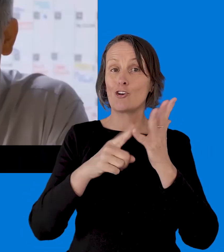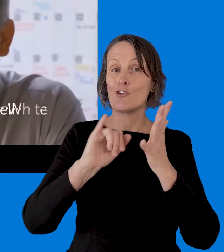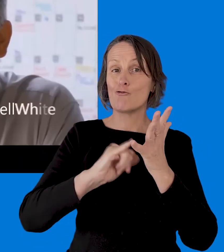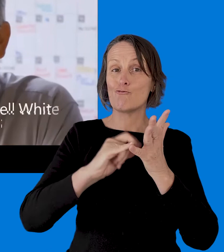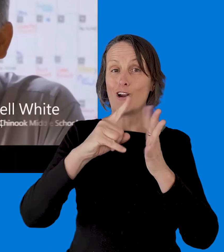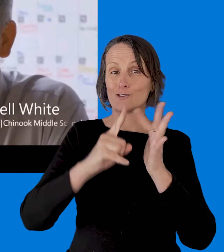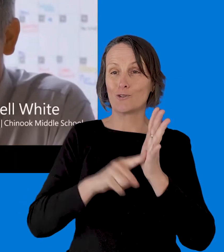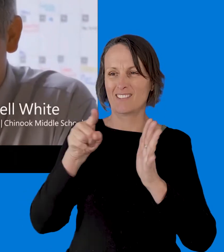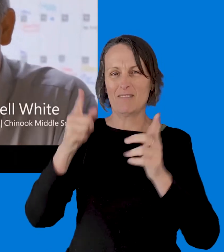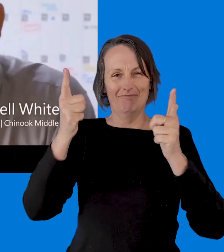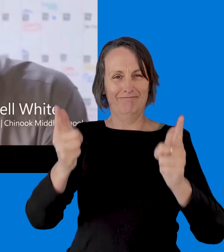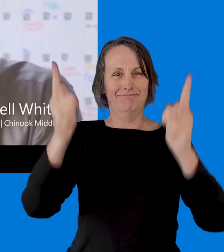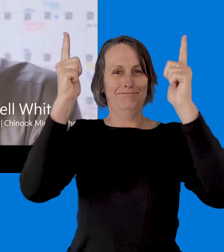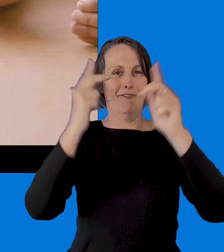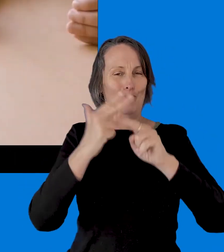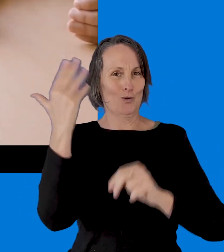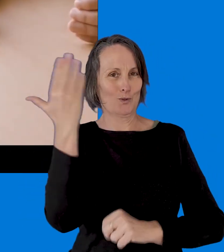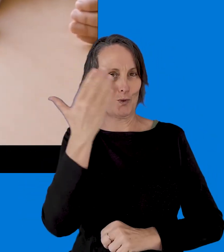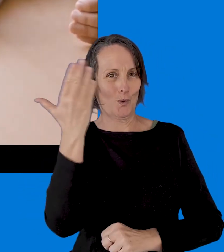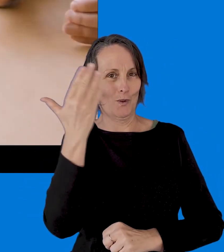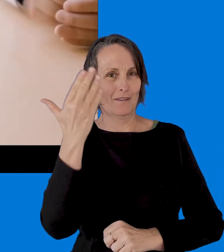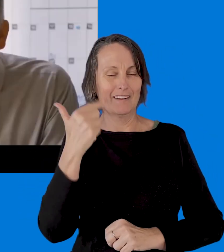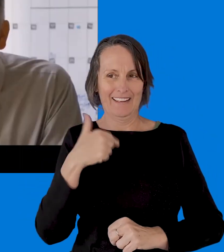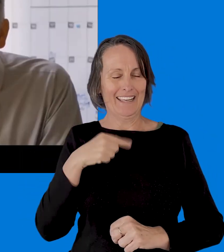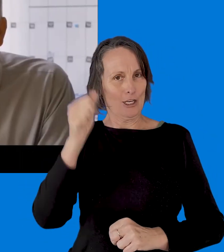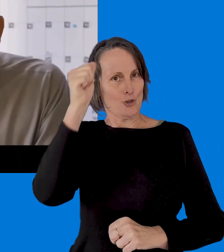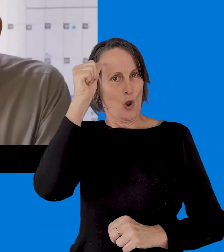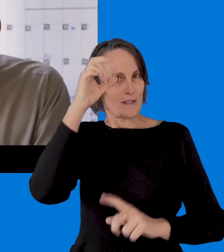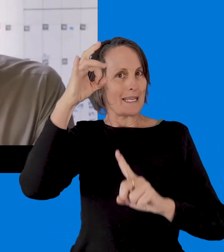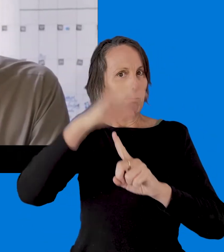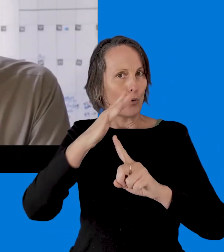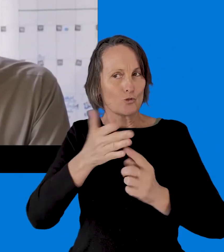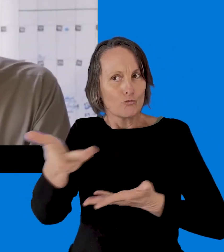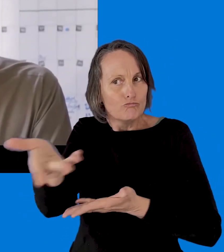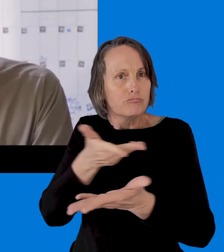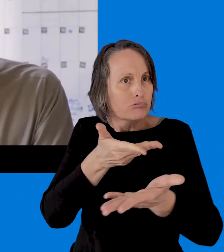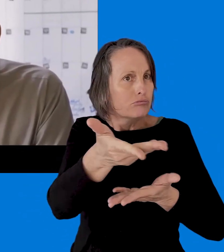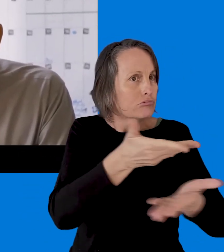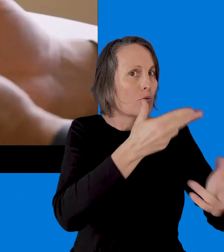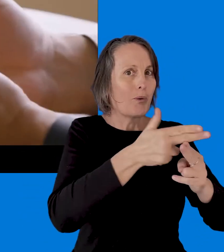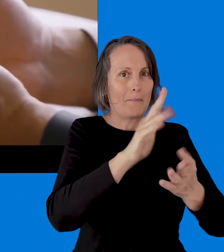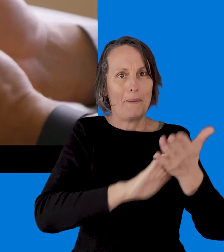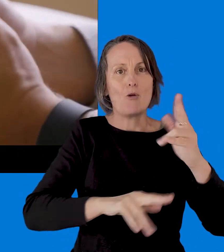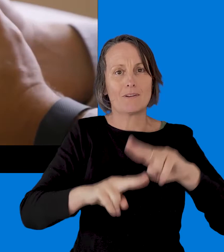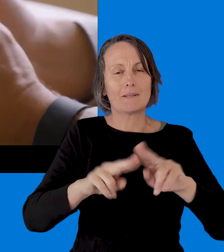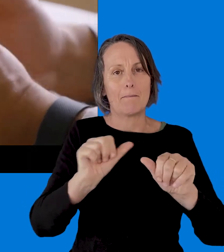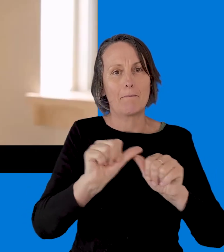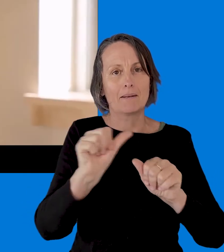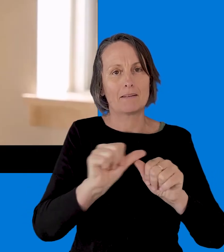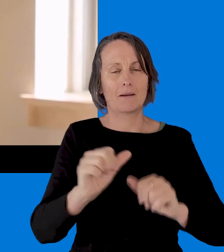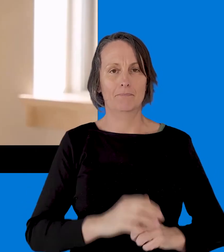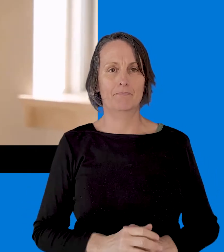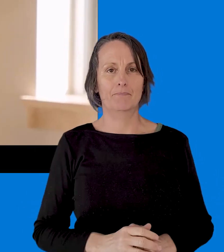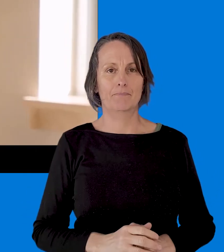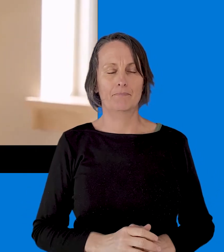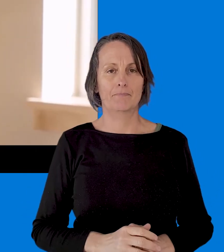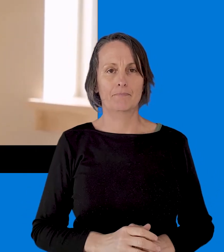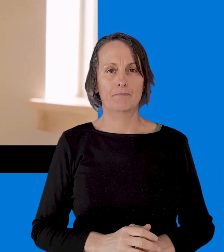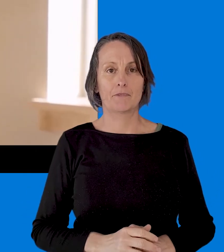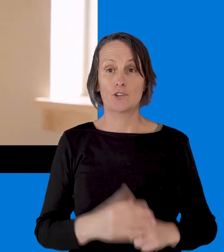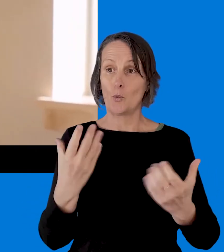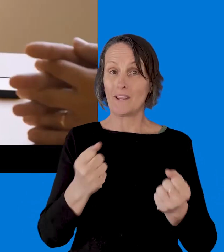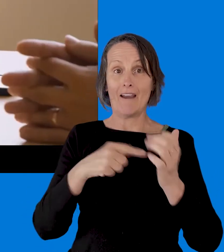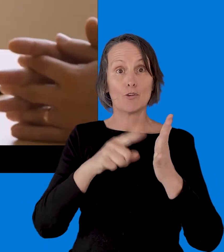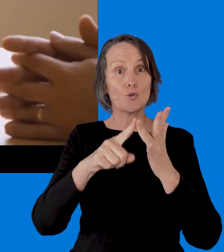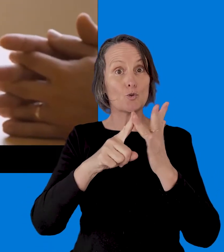That's Russell, the principal. He said he knows that engaging the parent community leads to better outcomes for our students. And at this school,